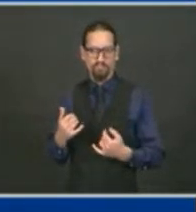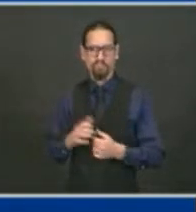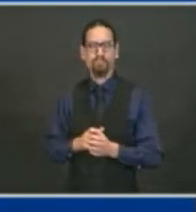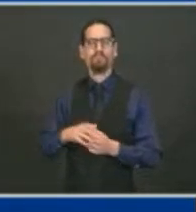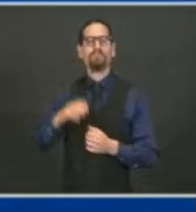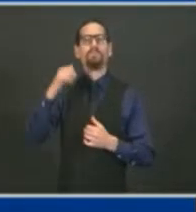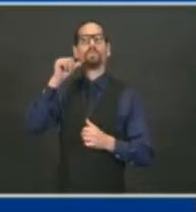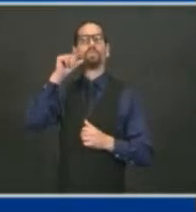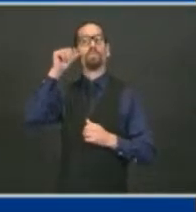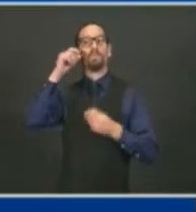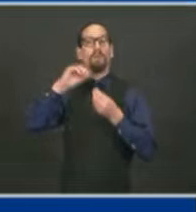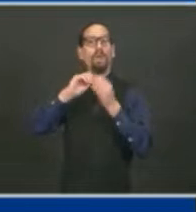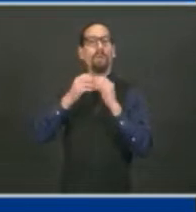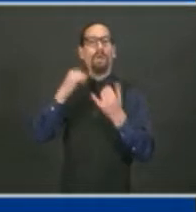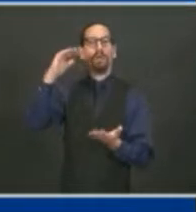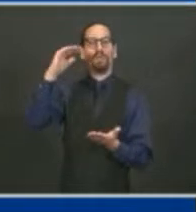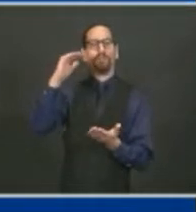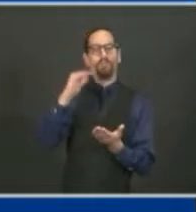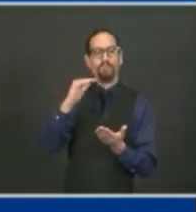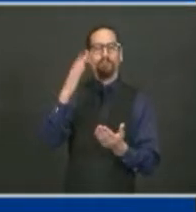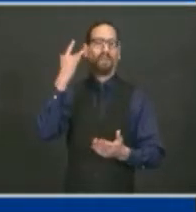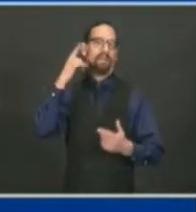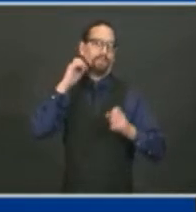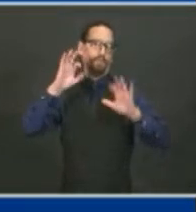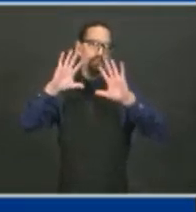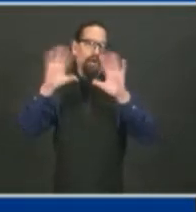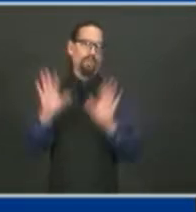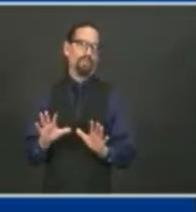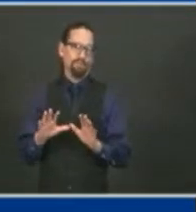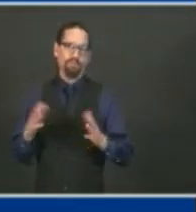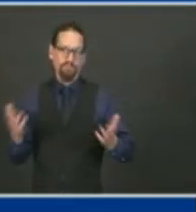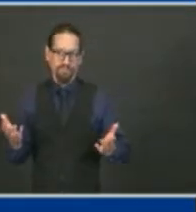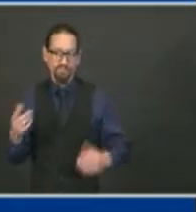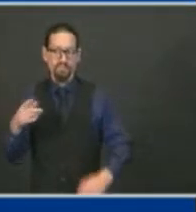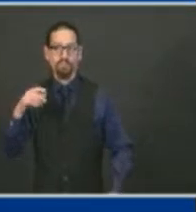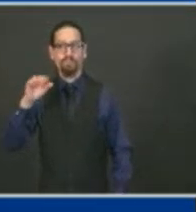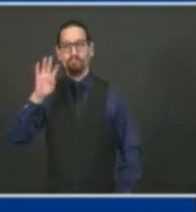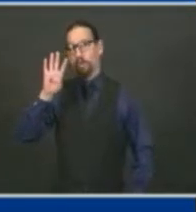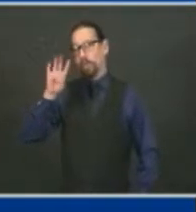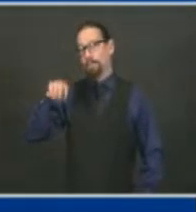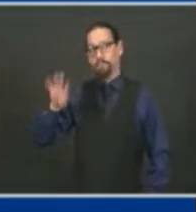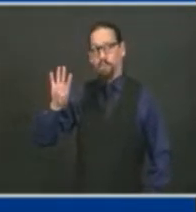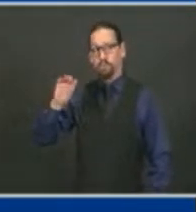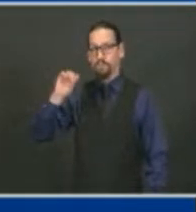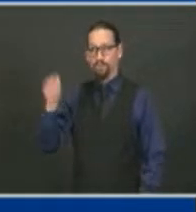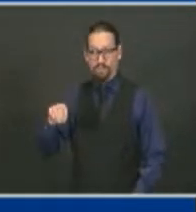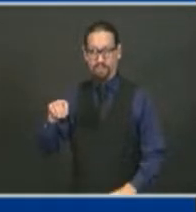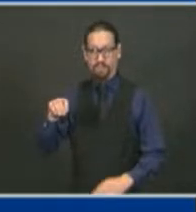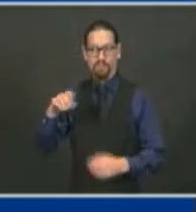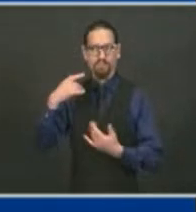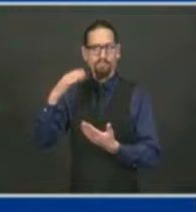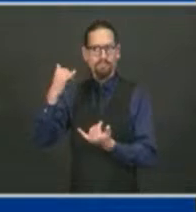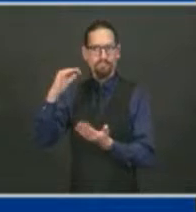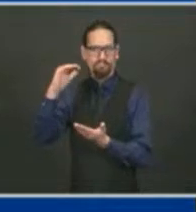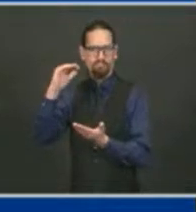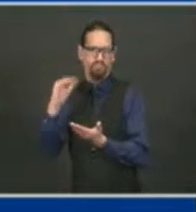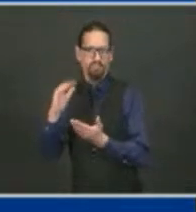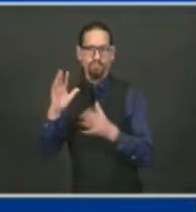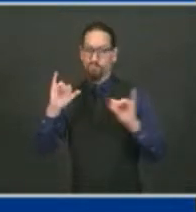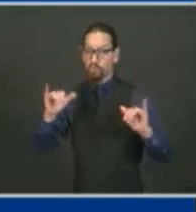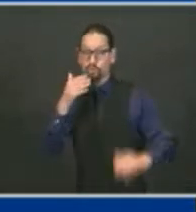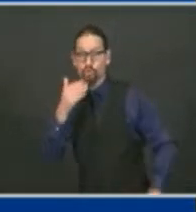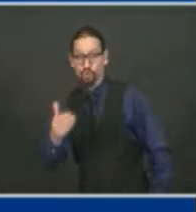storm, but 4.4% positivity is good news. That is good news. A couple weeks ago, we